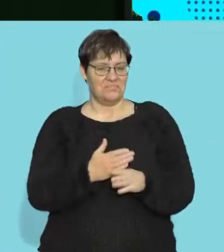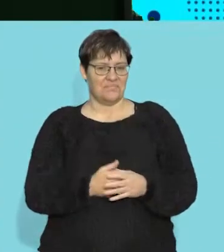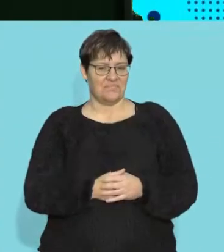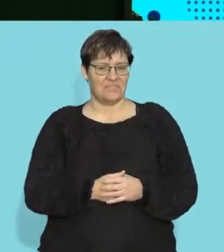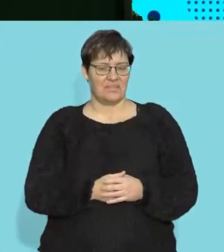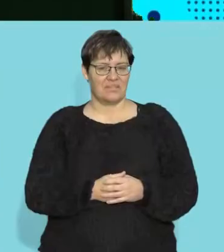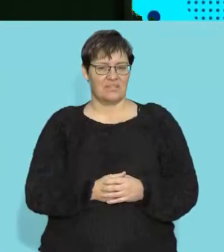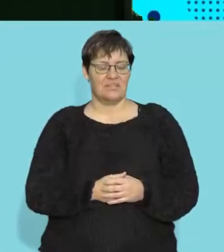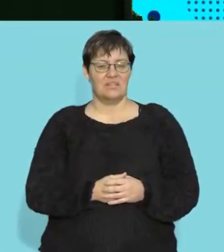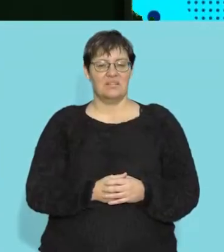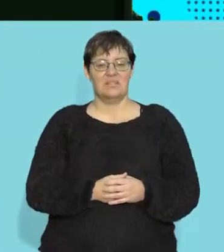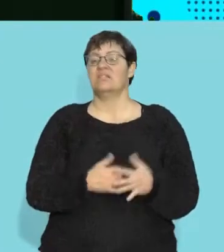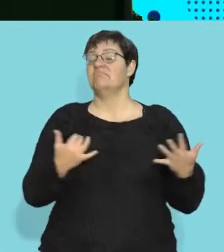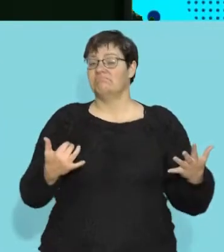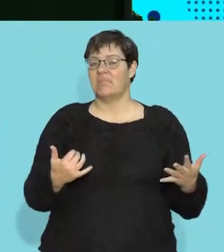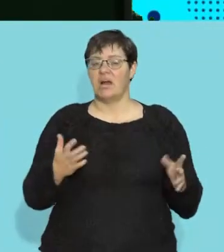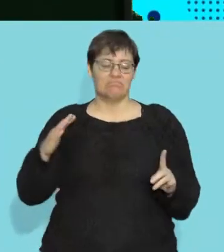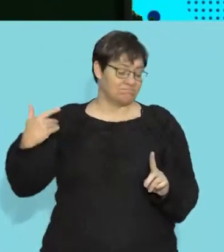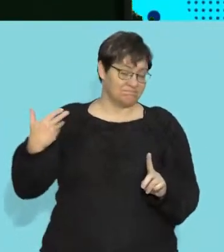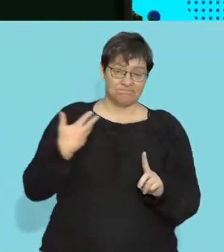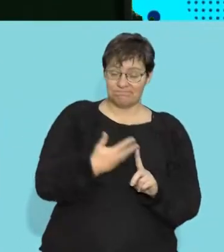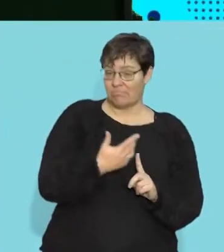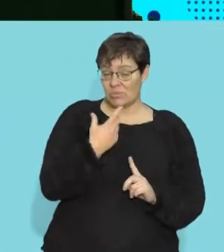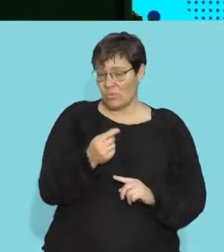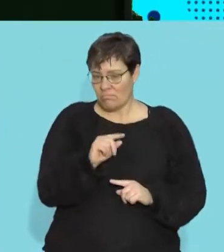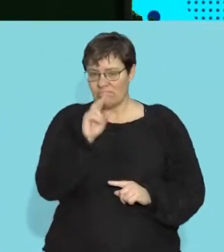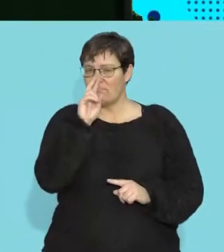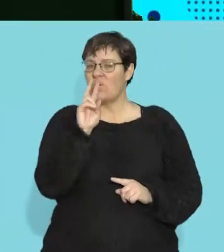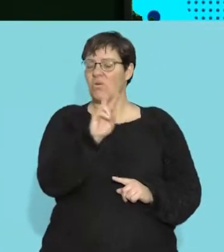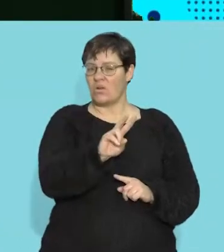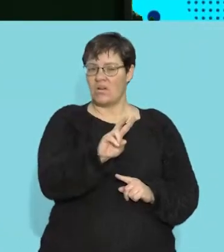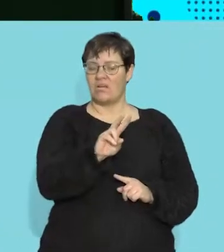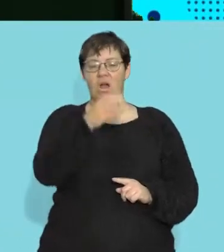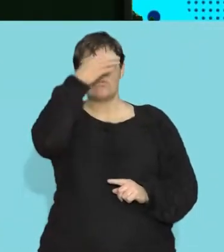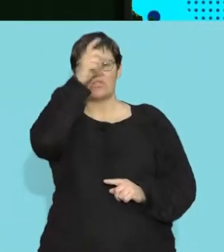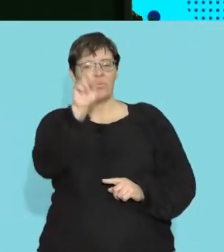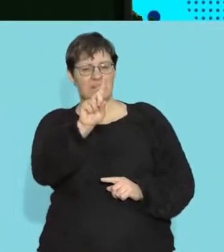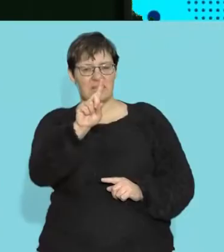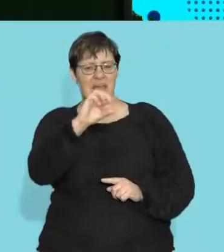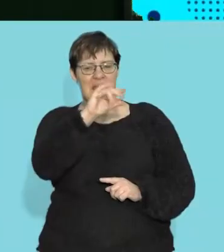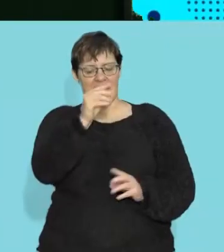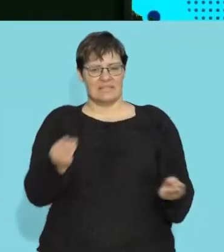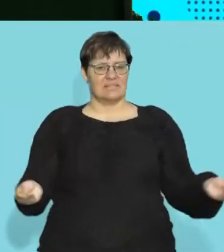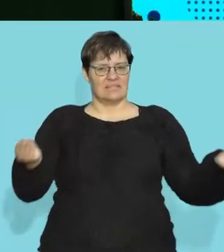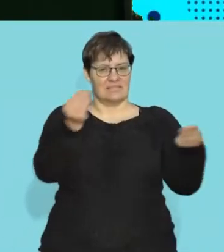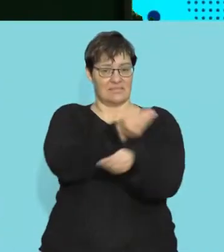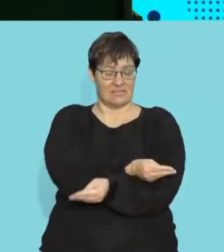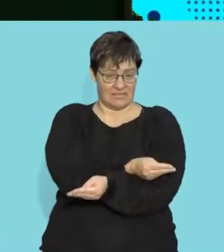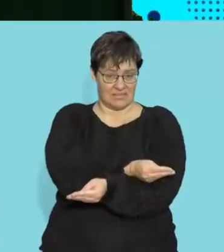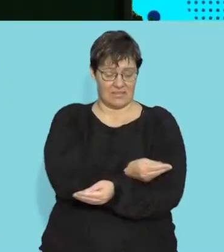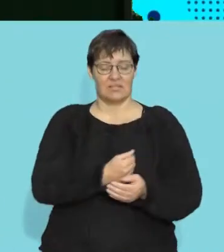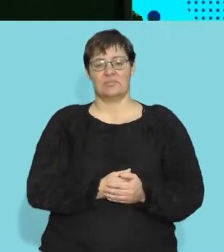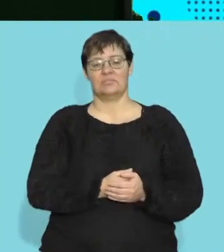that we followed so far when we've looked at the whole concept of gaseous exchange, right? We've looked at what